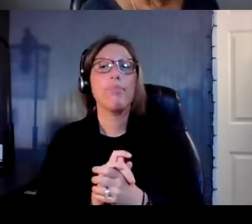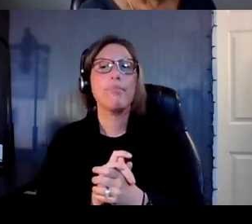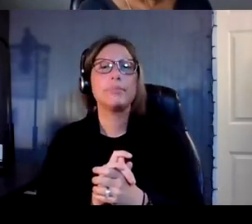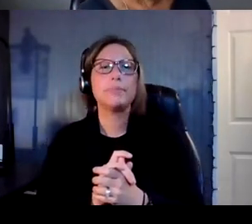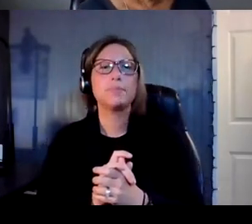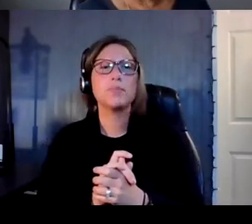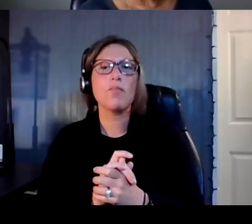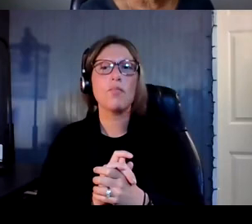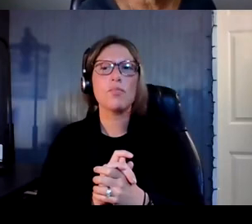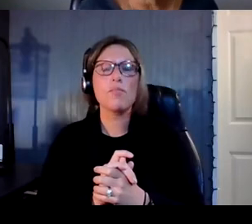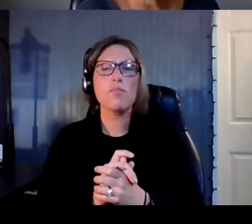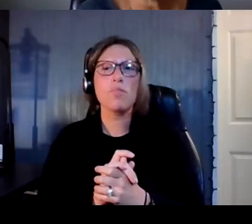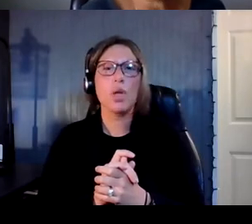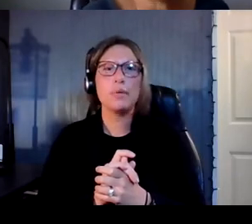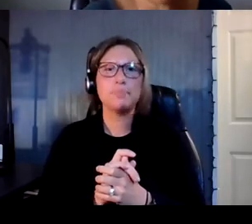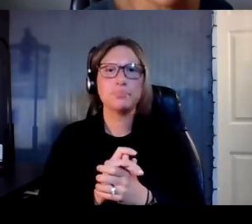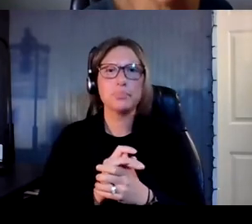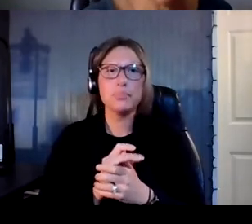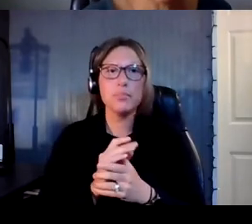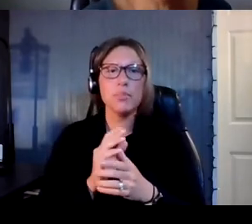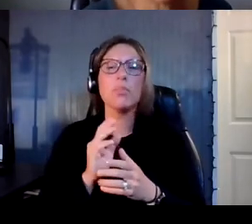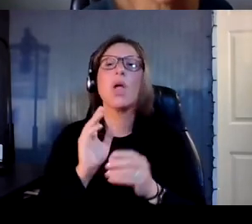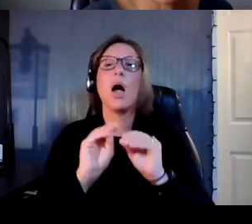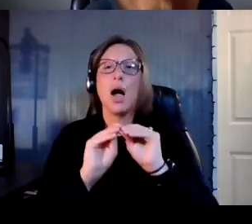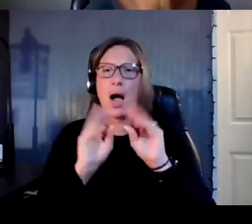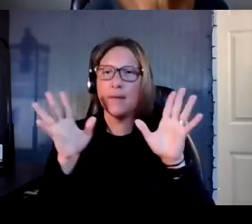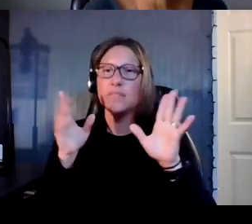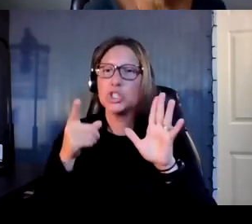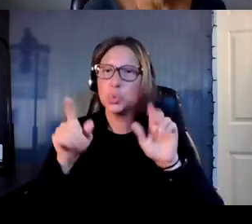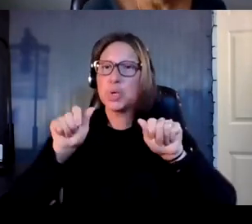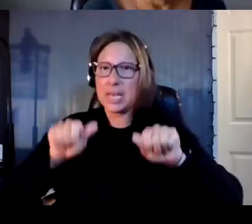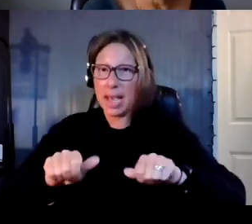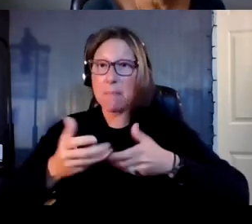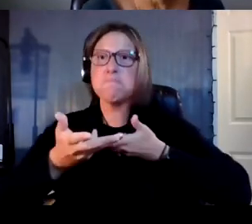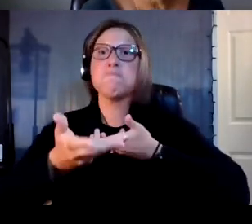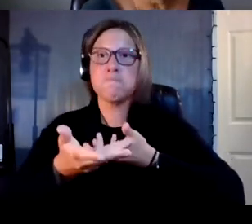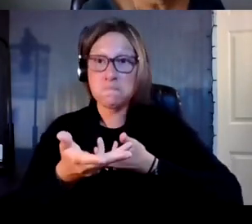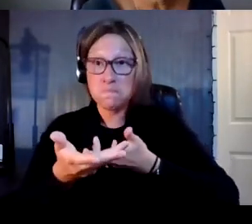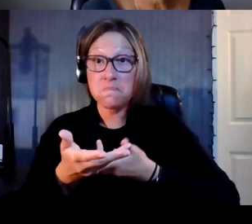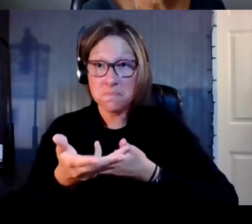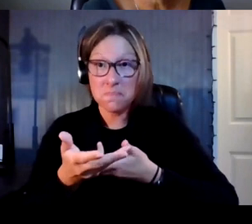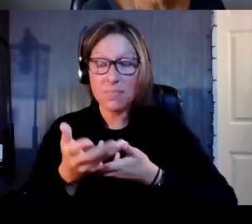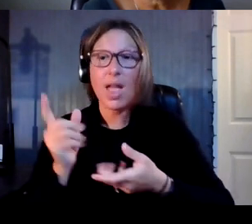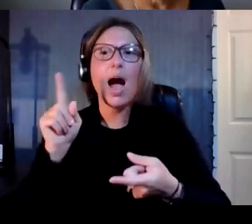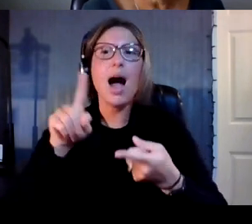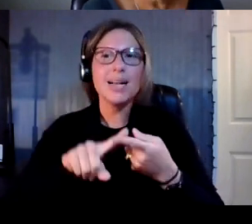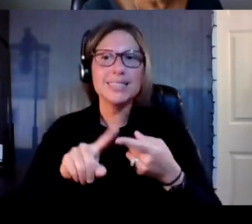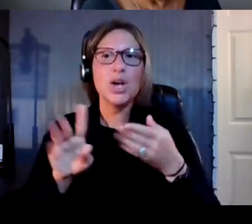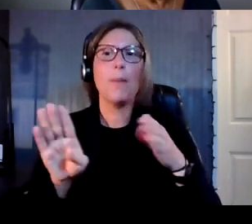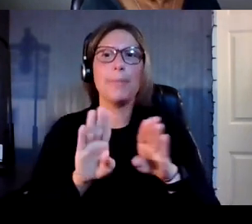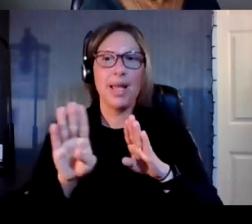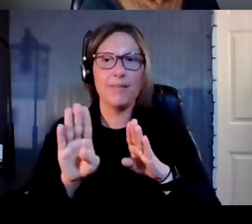withholding that attention while it's clear that you are available to be engaged until the behavior is